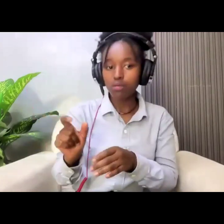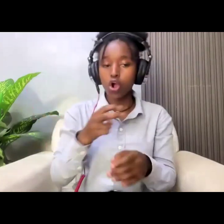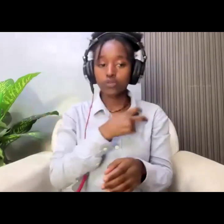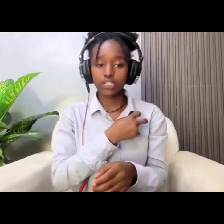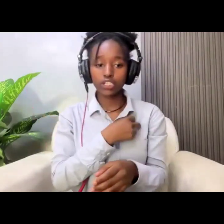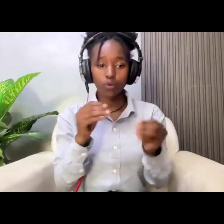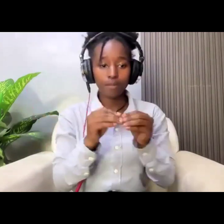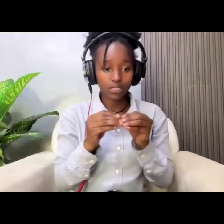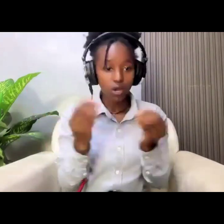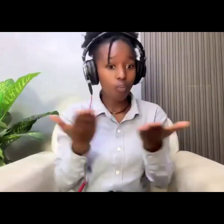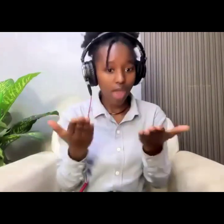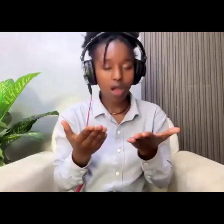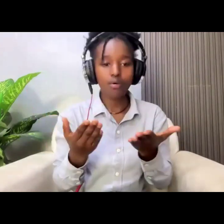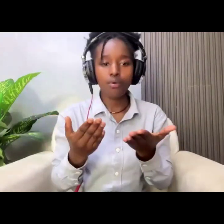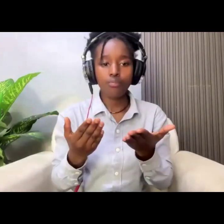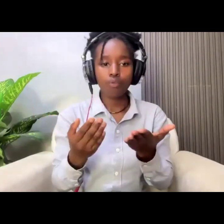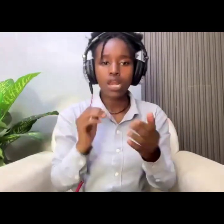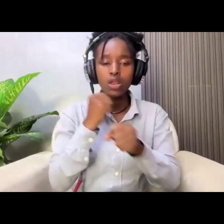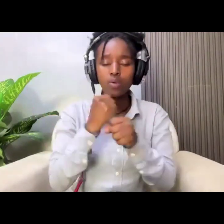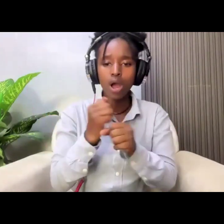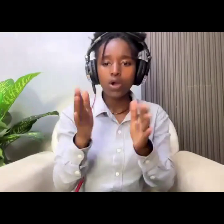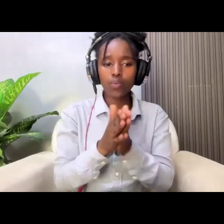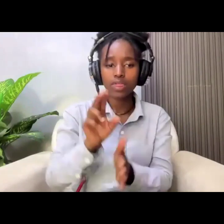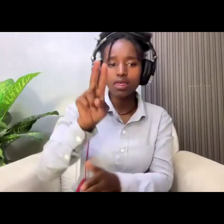Training Authority in